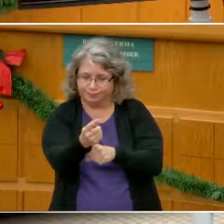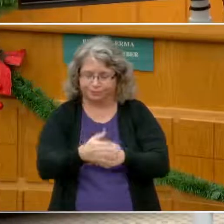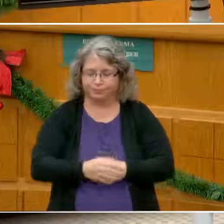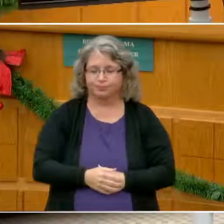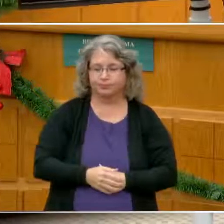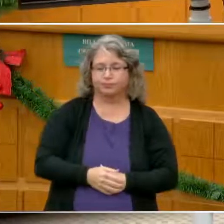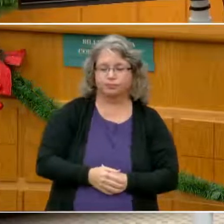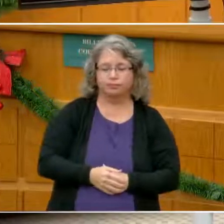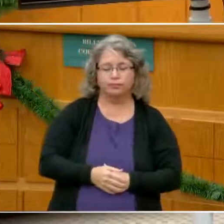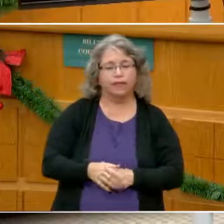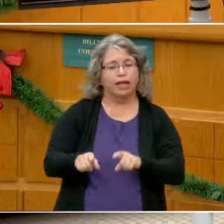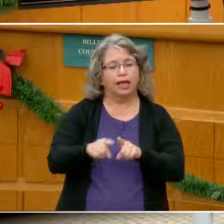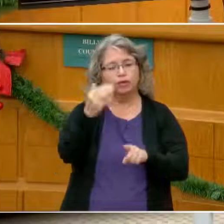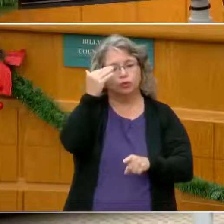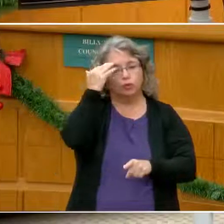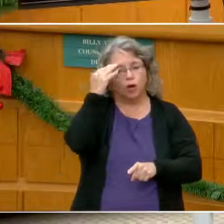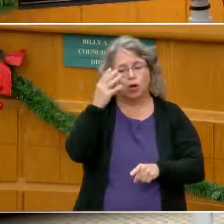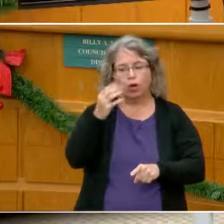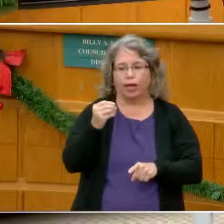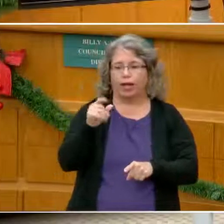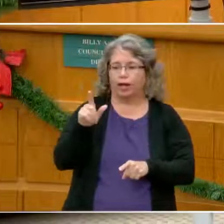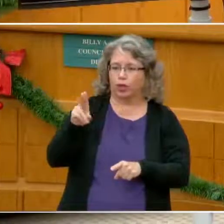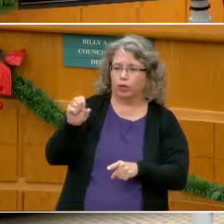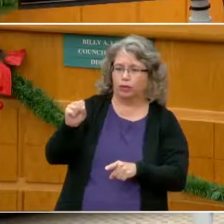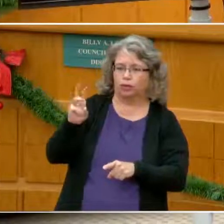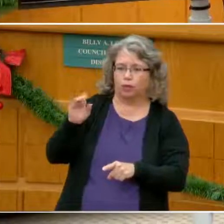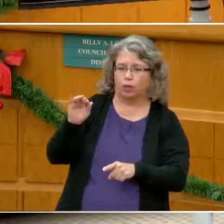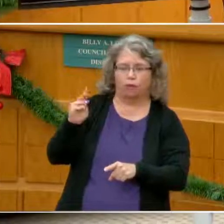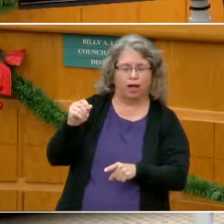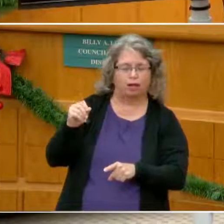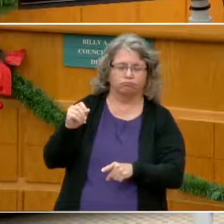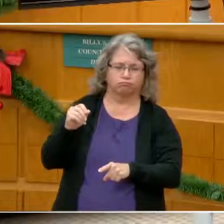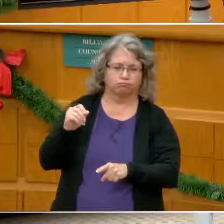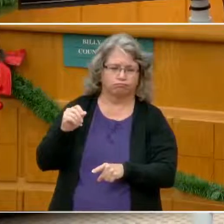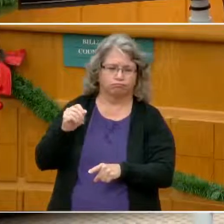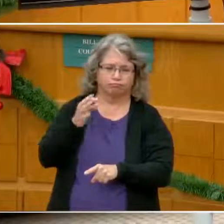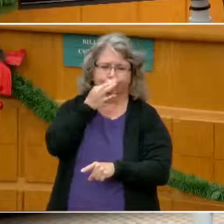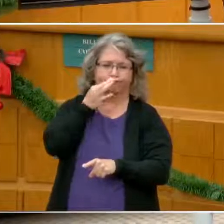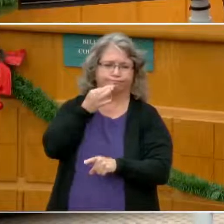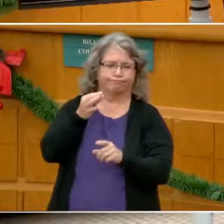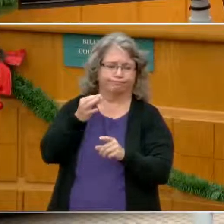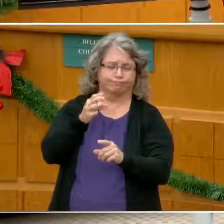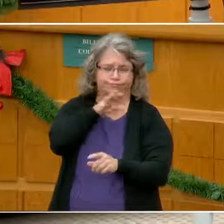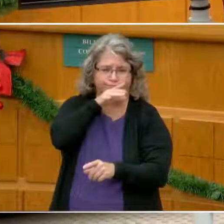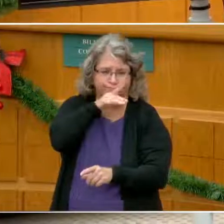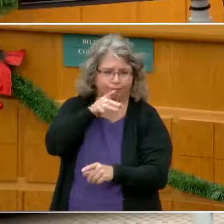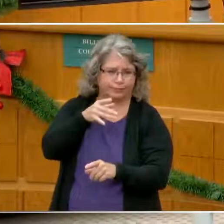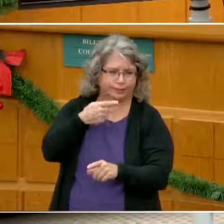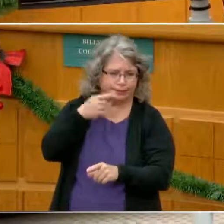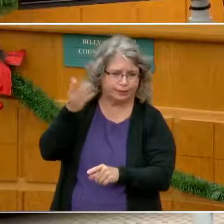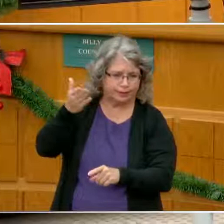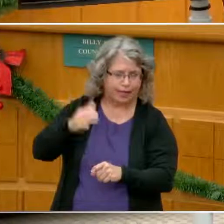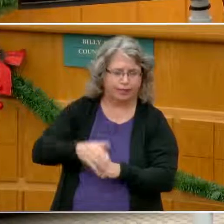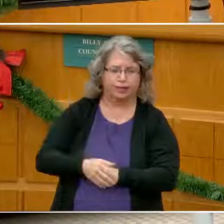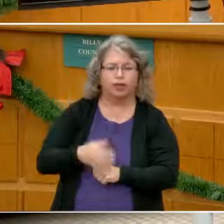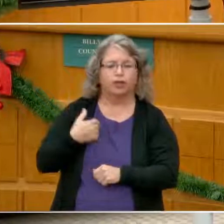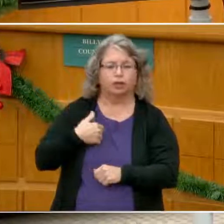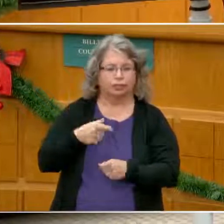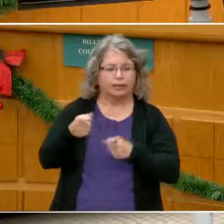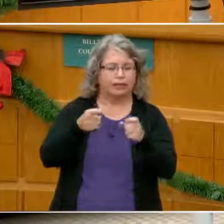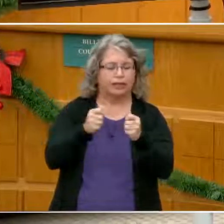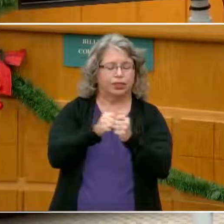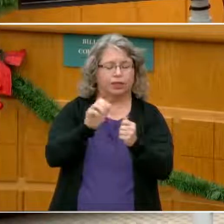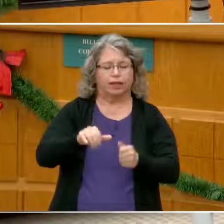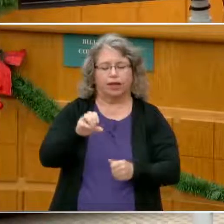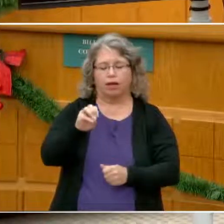well articulated by WILMOT, Assistant Health Director, we've been dealing with the Omicron variant of the coronavirus